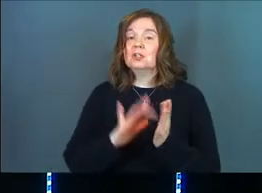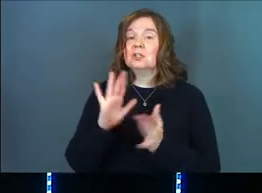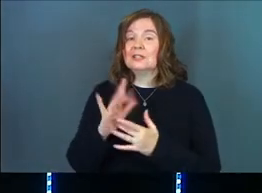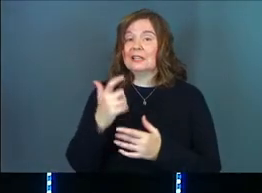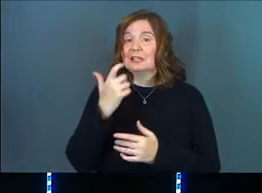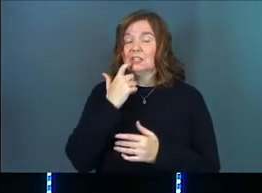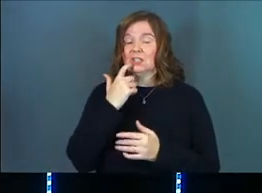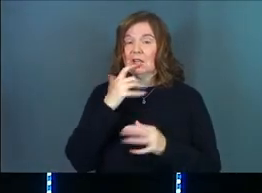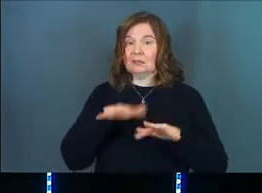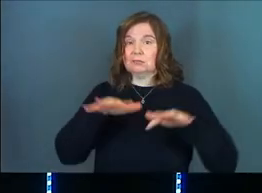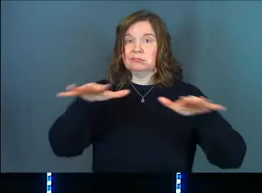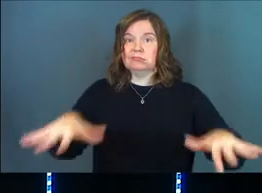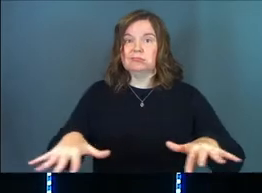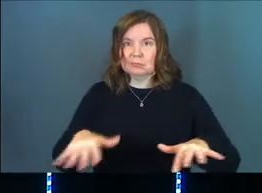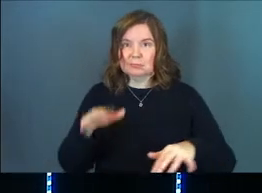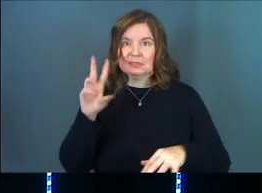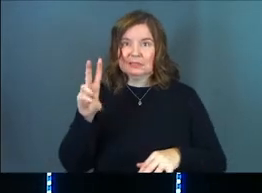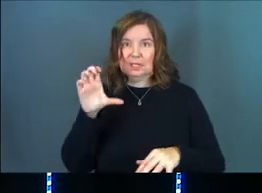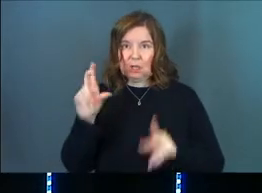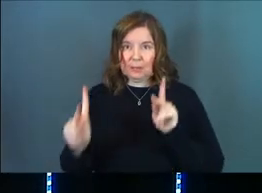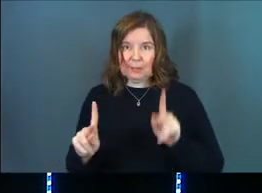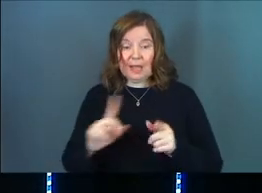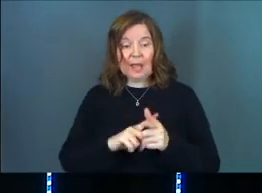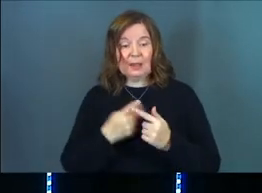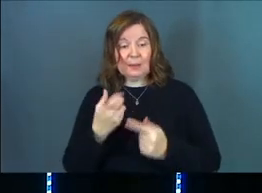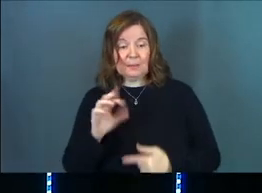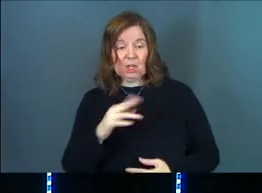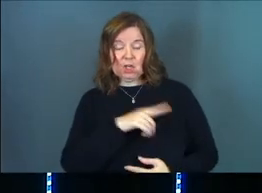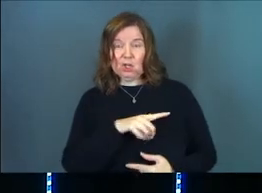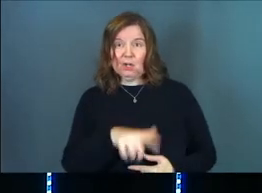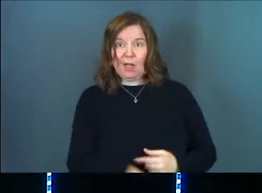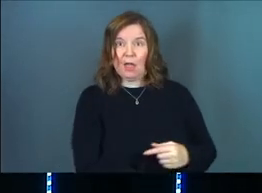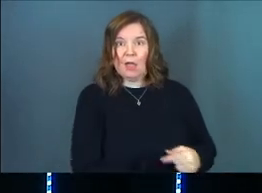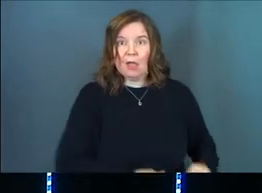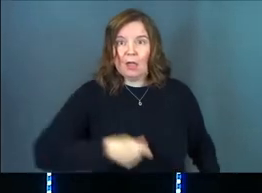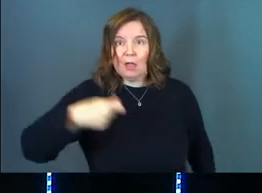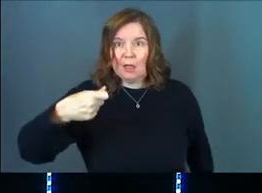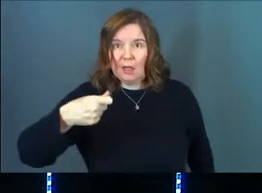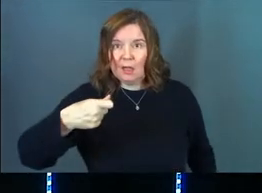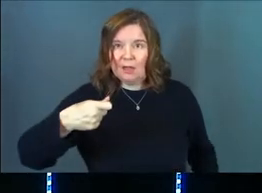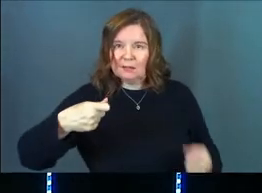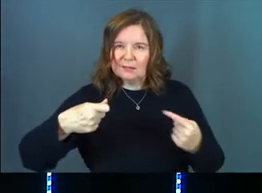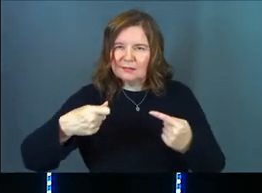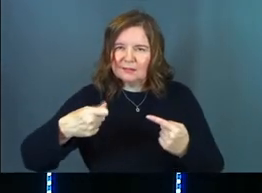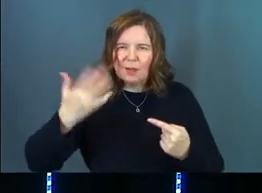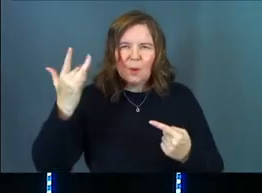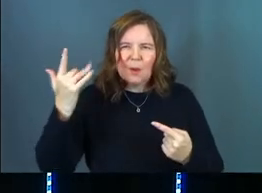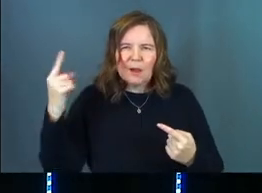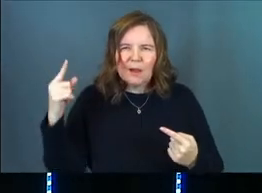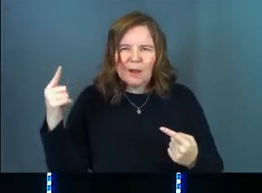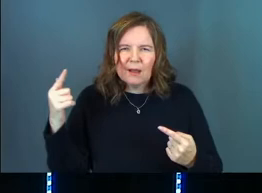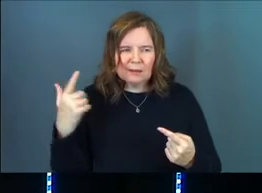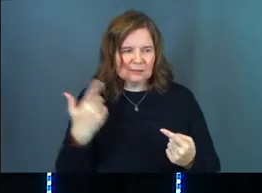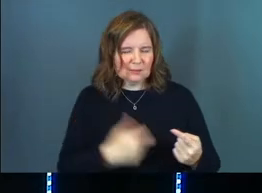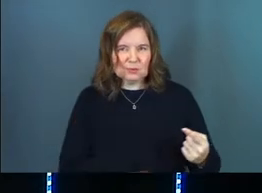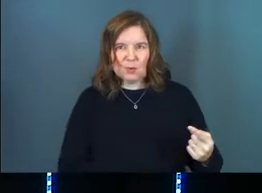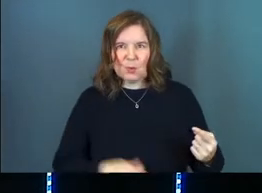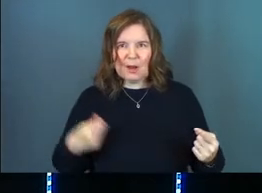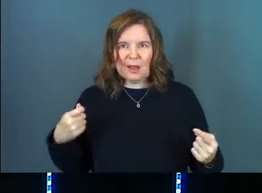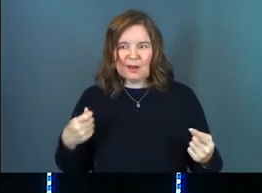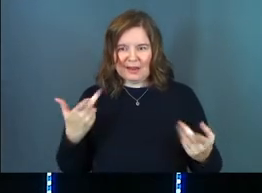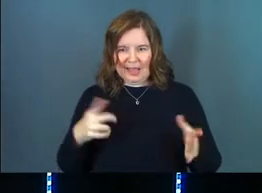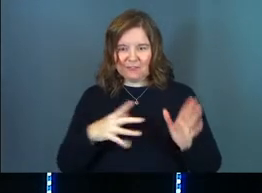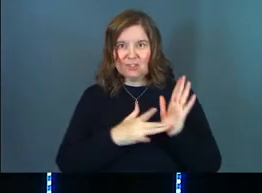Jesus has just floored 600 people. And then Peter takes his sword out. Why take your sword